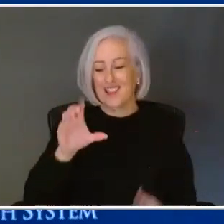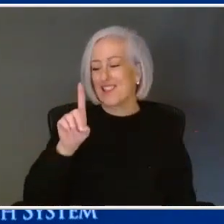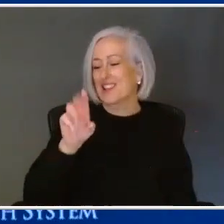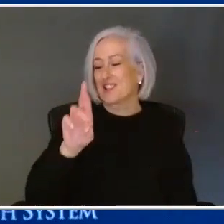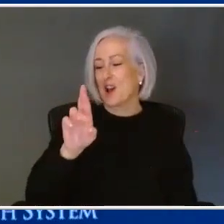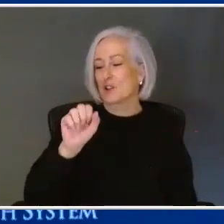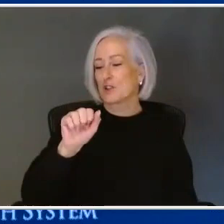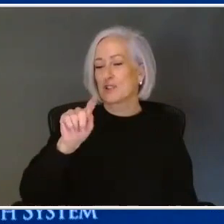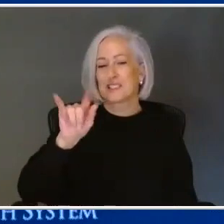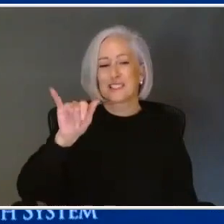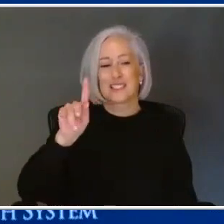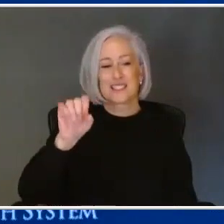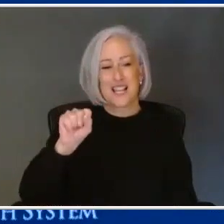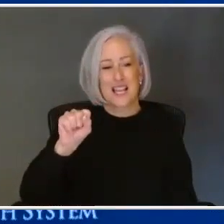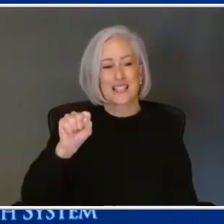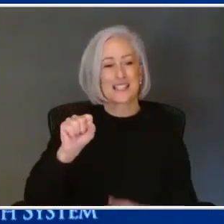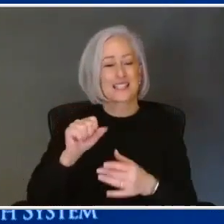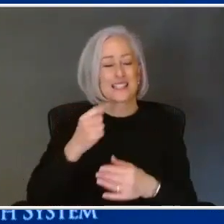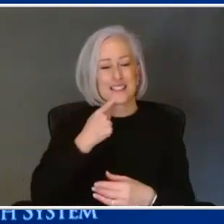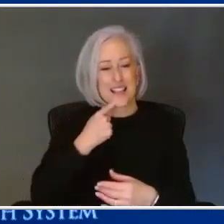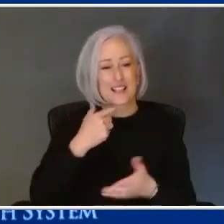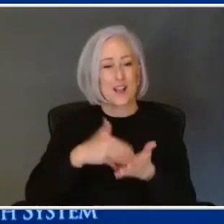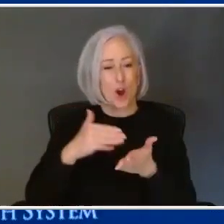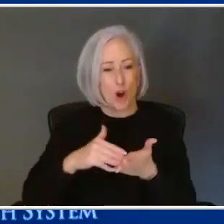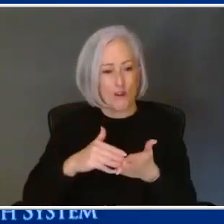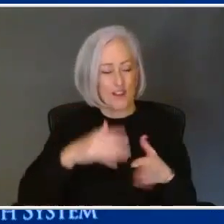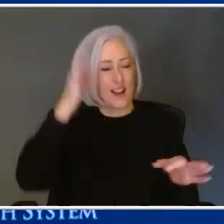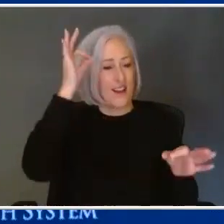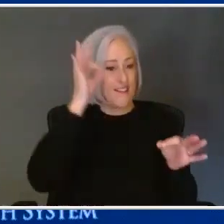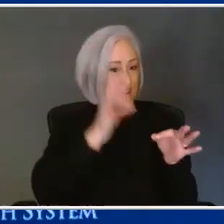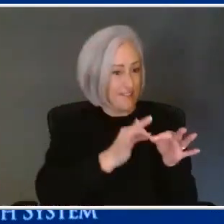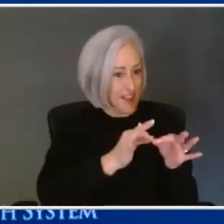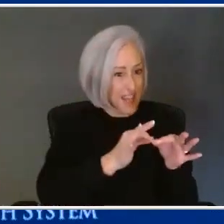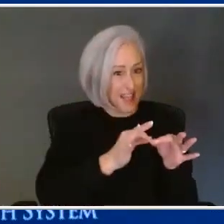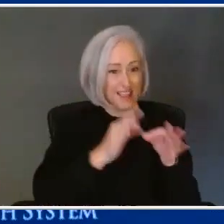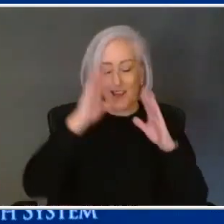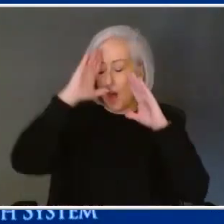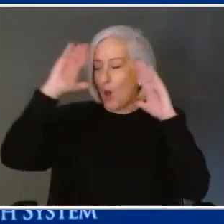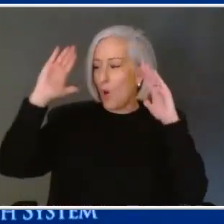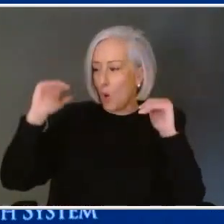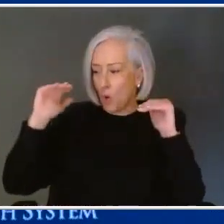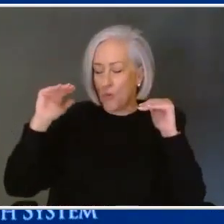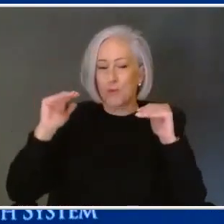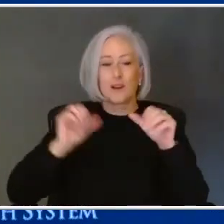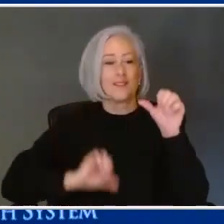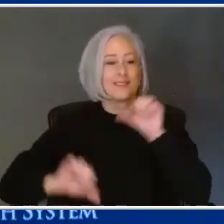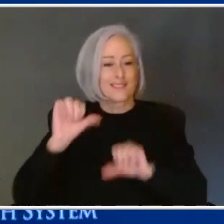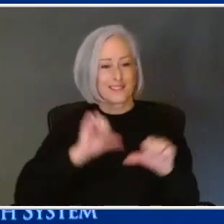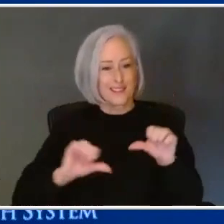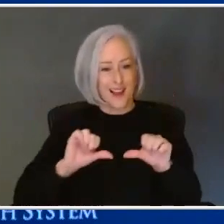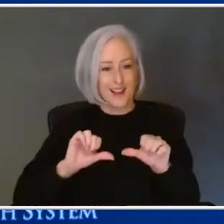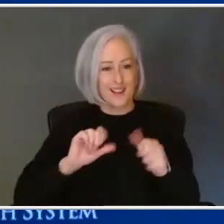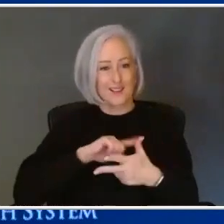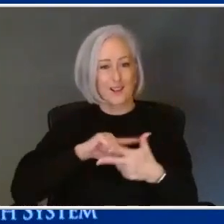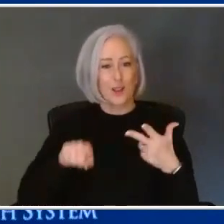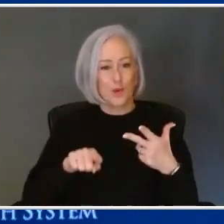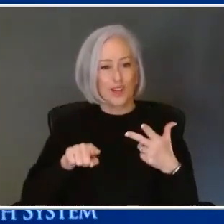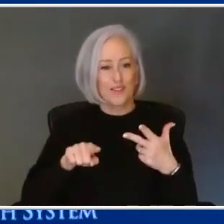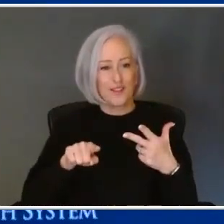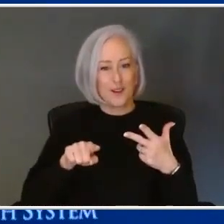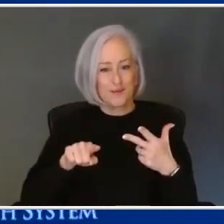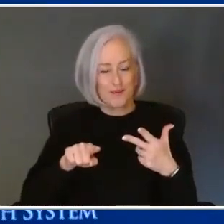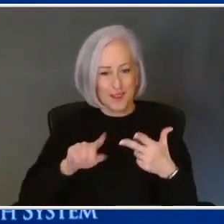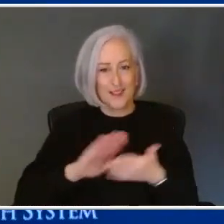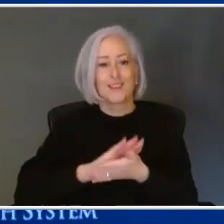about with faith, hope, and of course science, all bringing this together. We've heard this story as we've moved